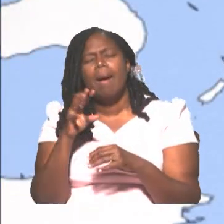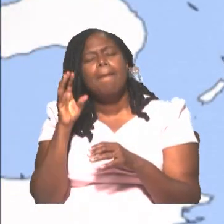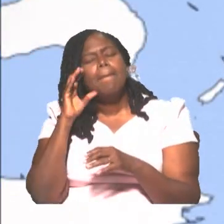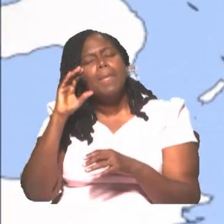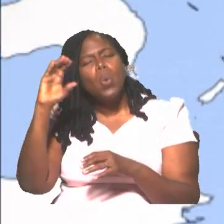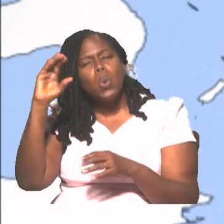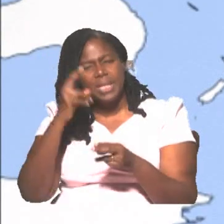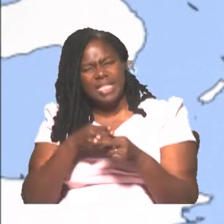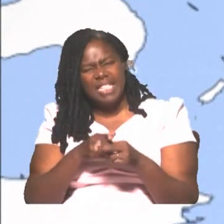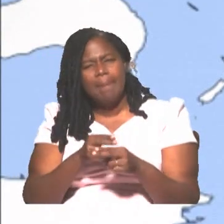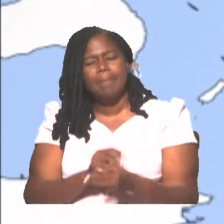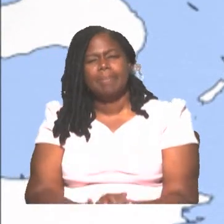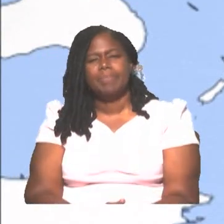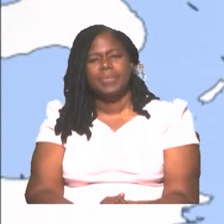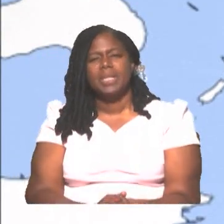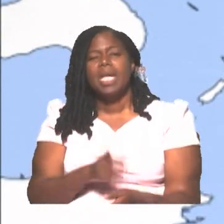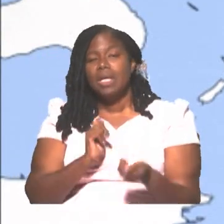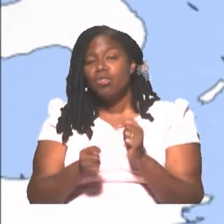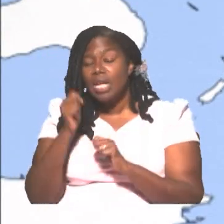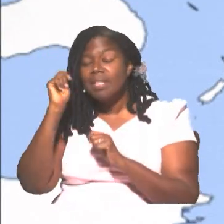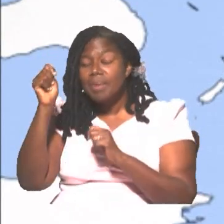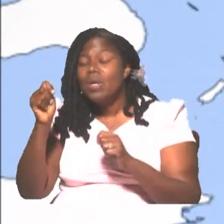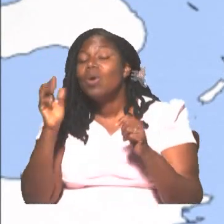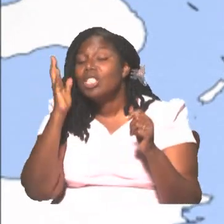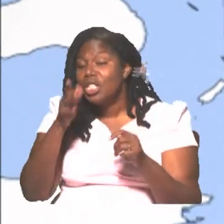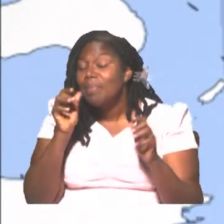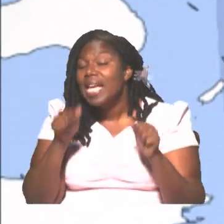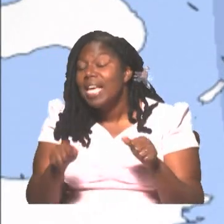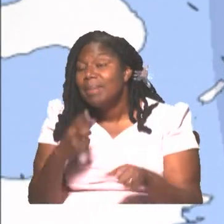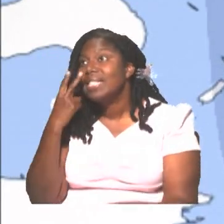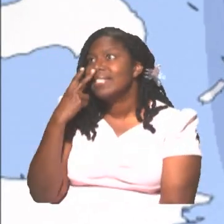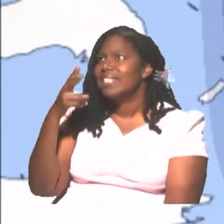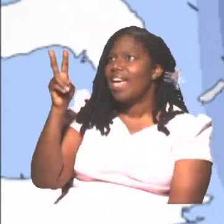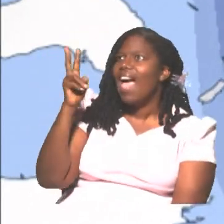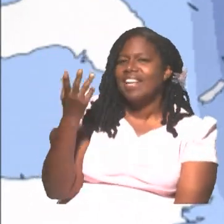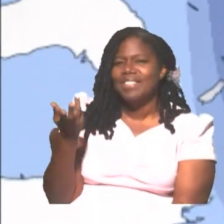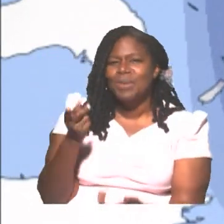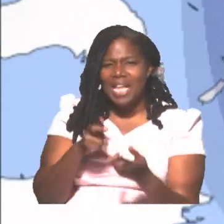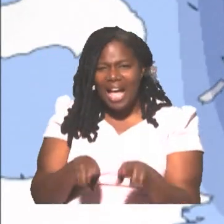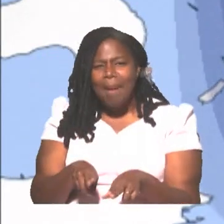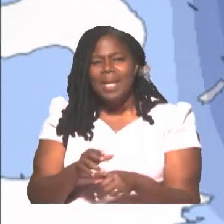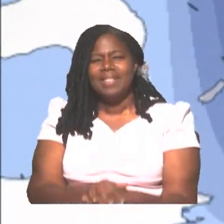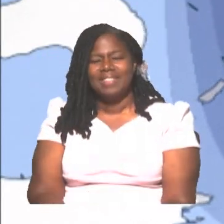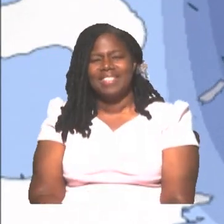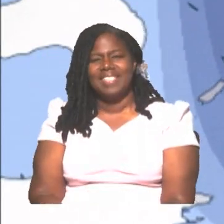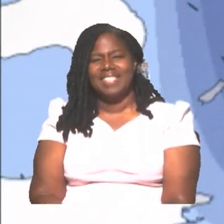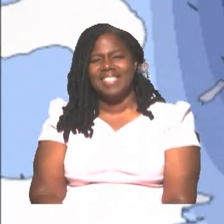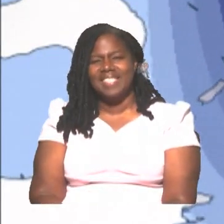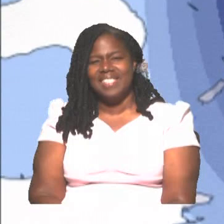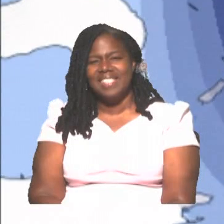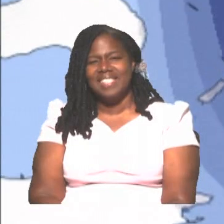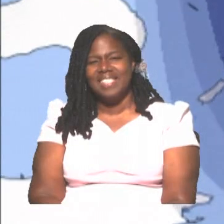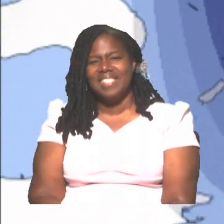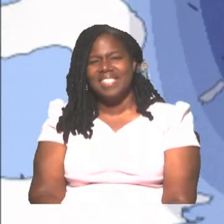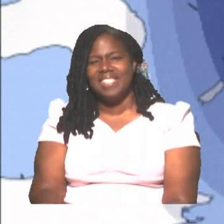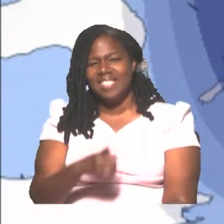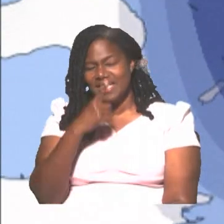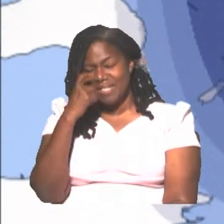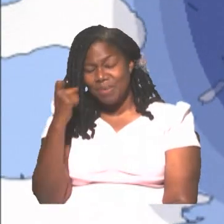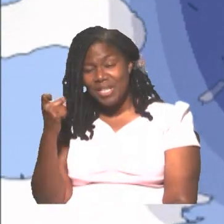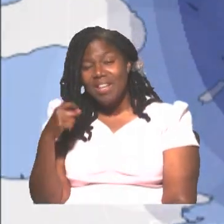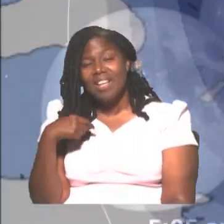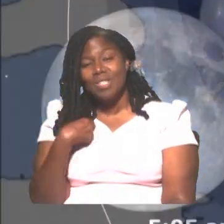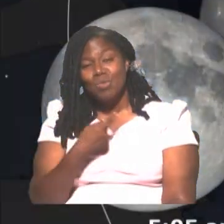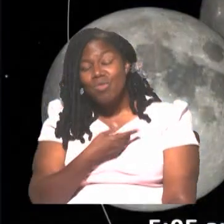Tobago, we are in a prime position to witness this celestial event as we lie in the path of that total